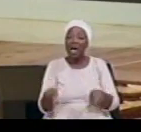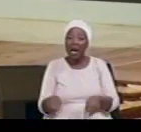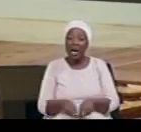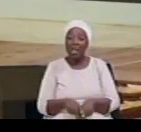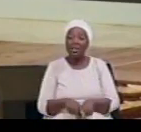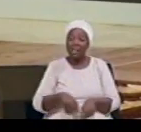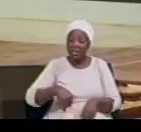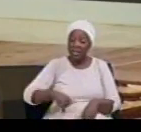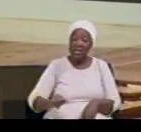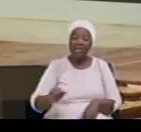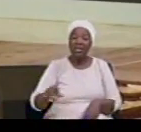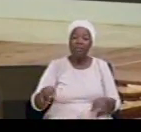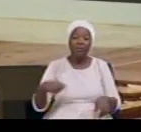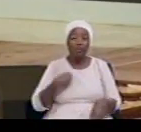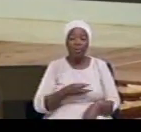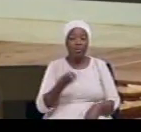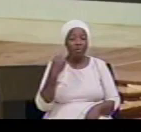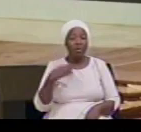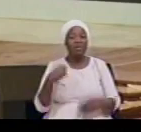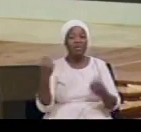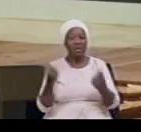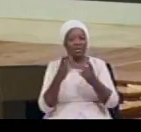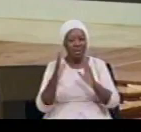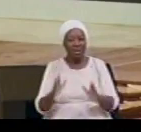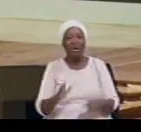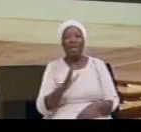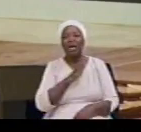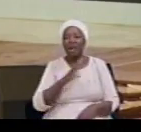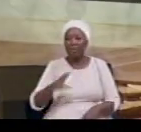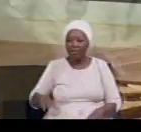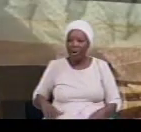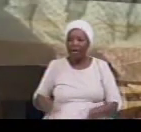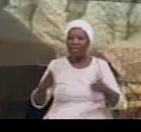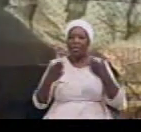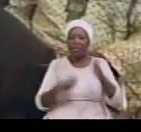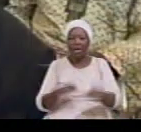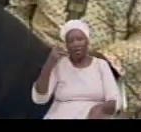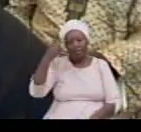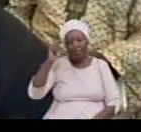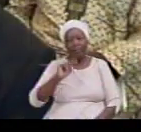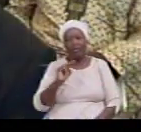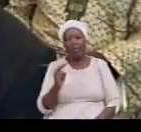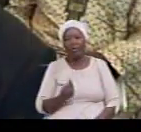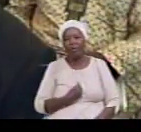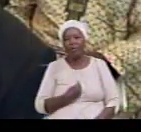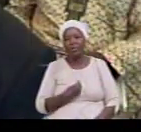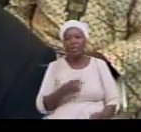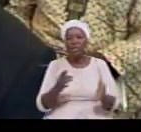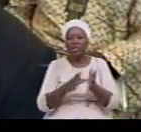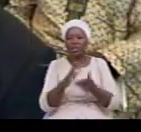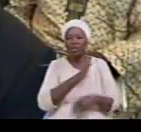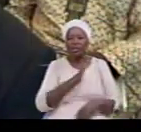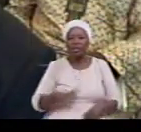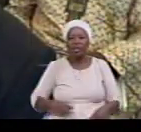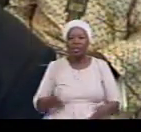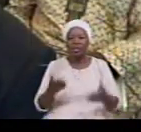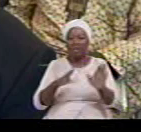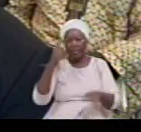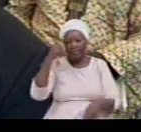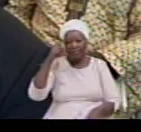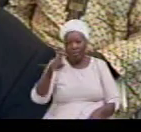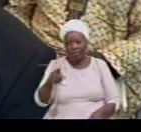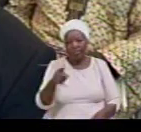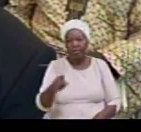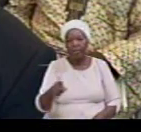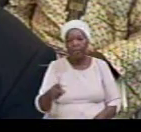were sinners, Christ died for us. He died for you. Much more